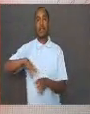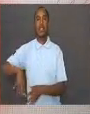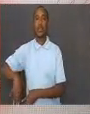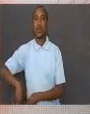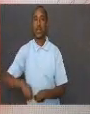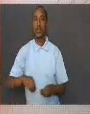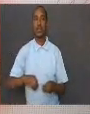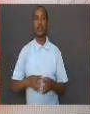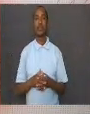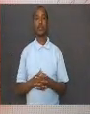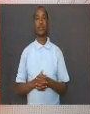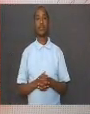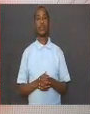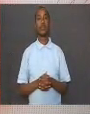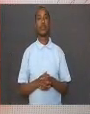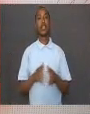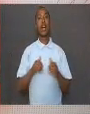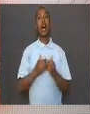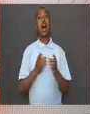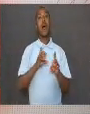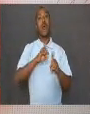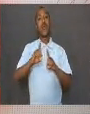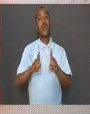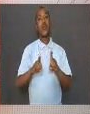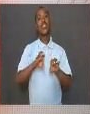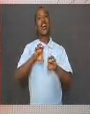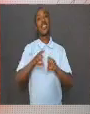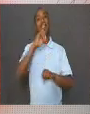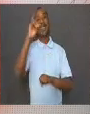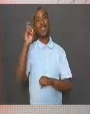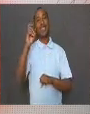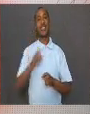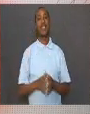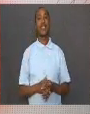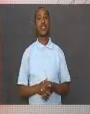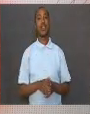Welcome back, students. How did you do?